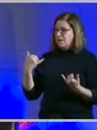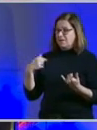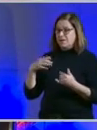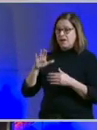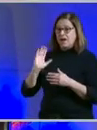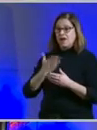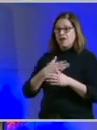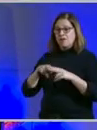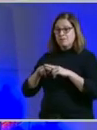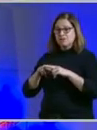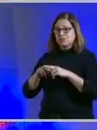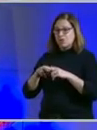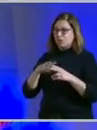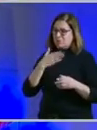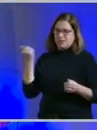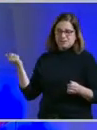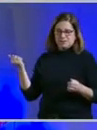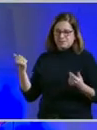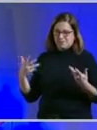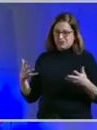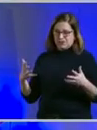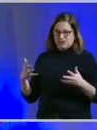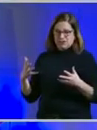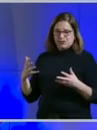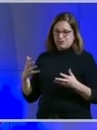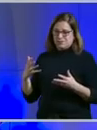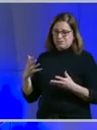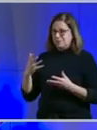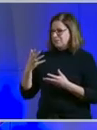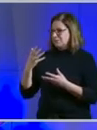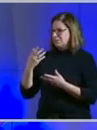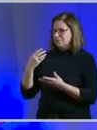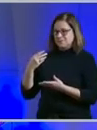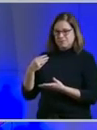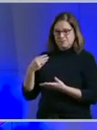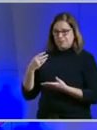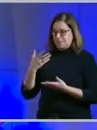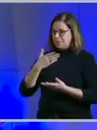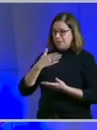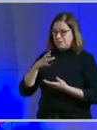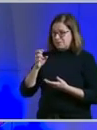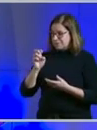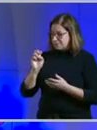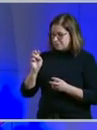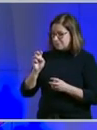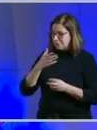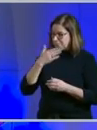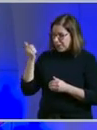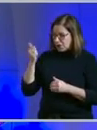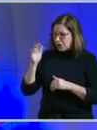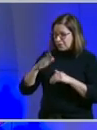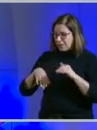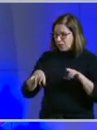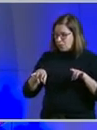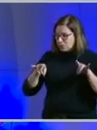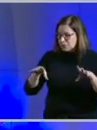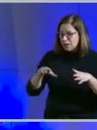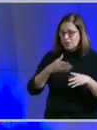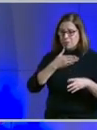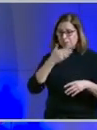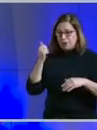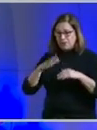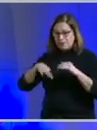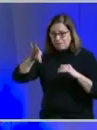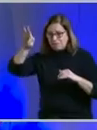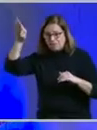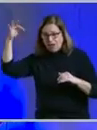long-range capital financial planning processes in the world, and I do mean in the world. Australia, France, and other countries are actually coming to talk to us about it. And